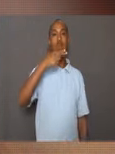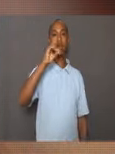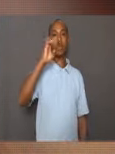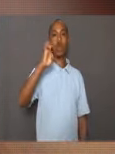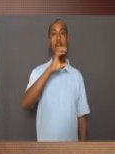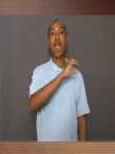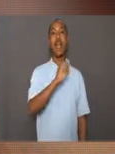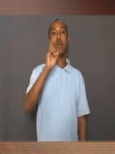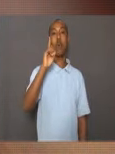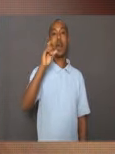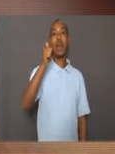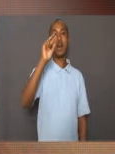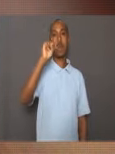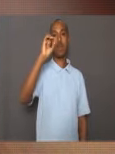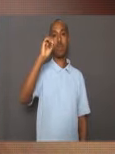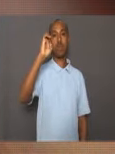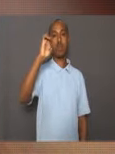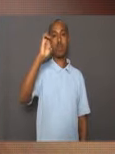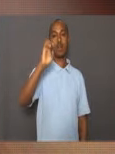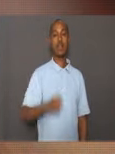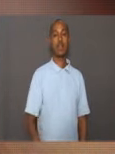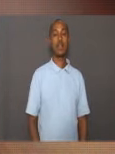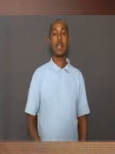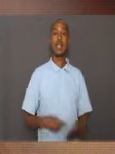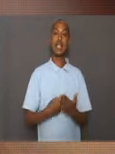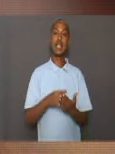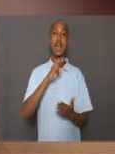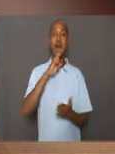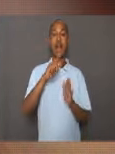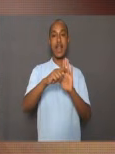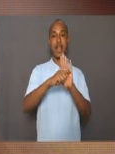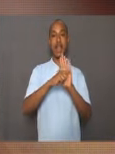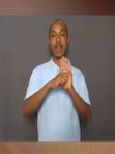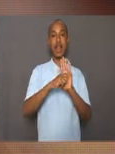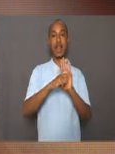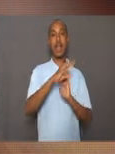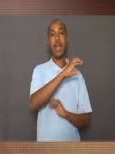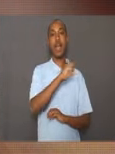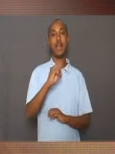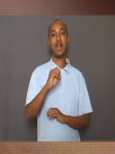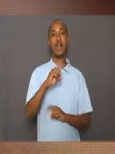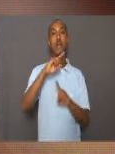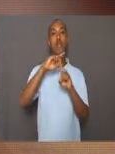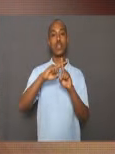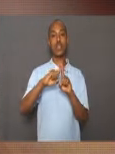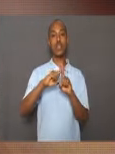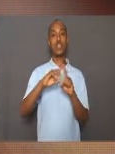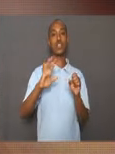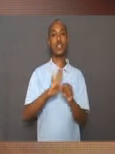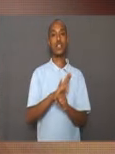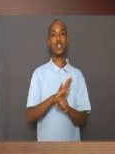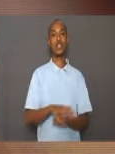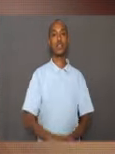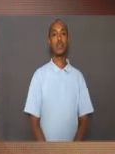and one anode. These are negatively and positively